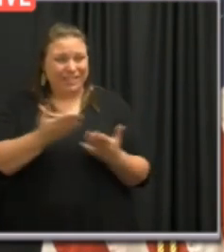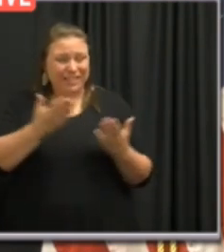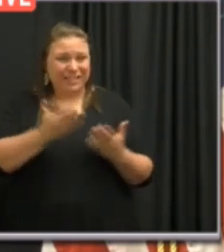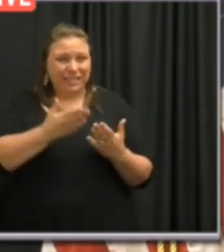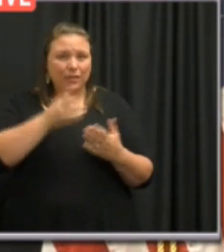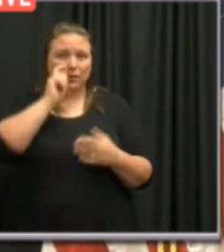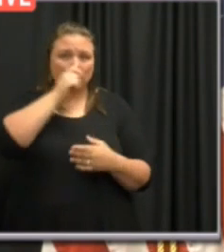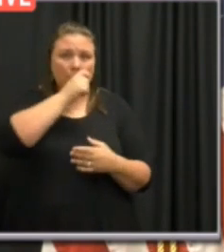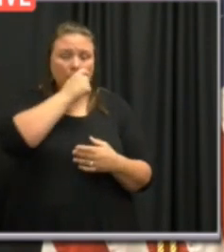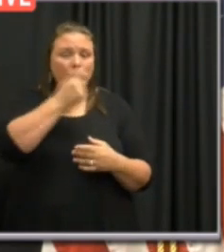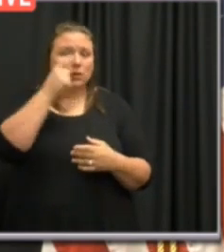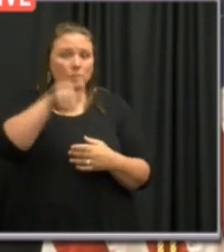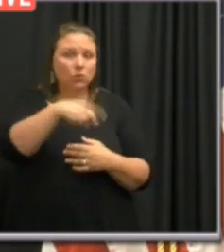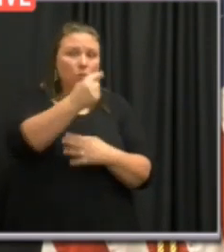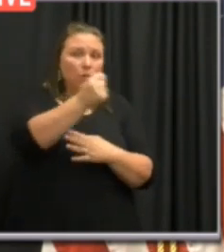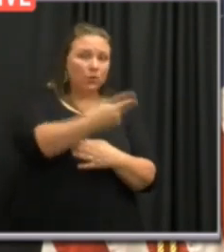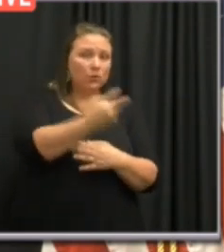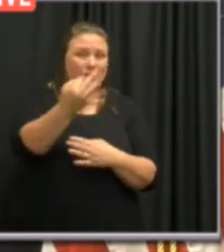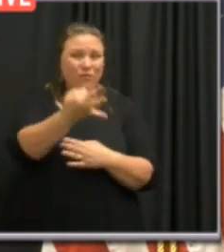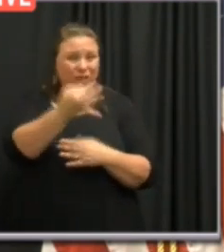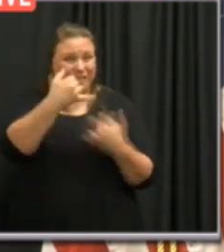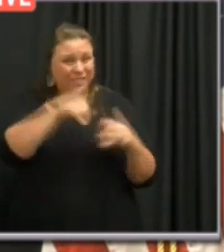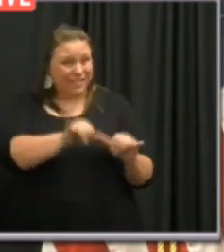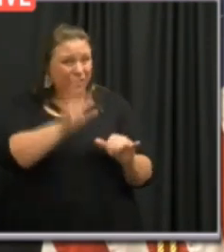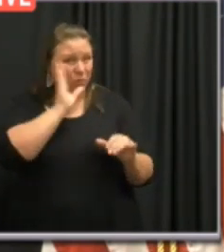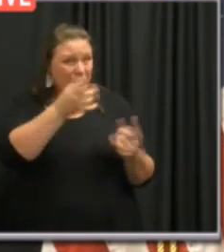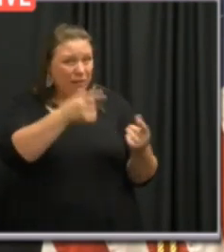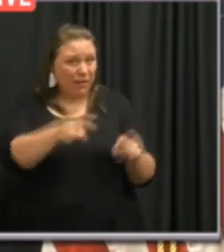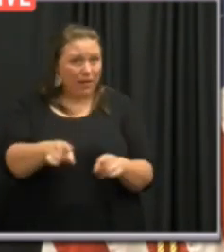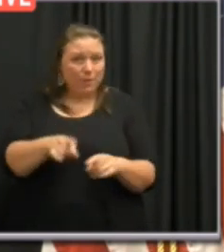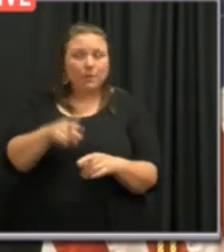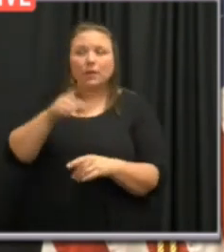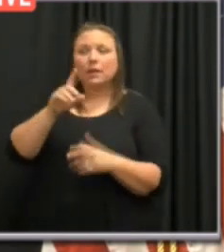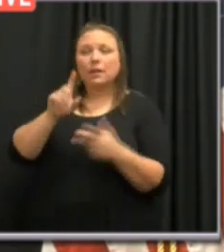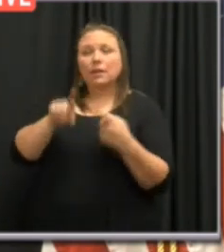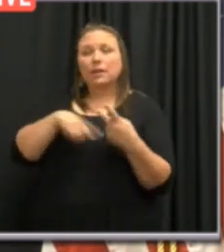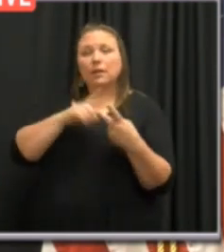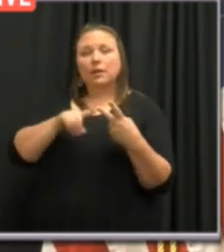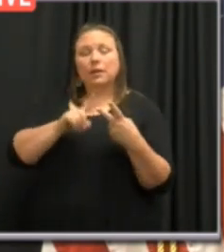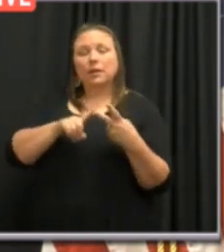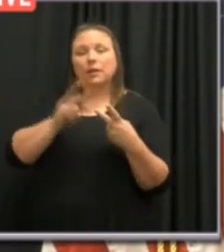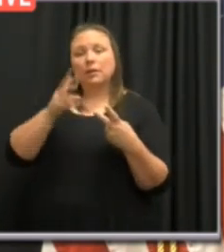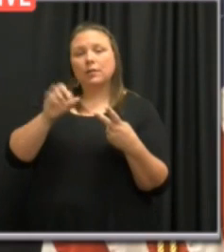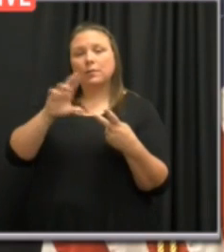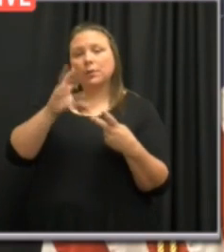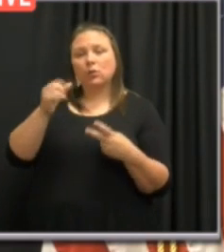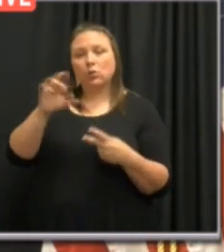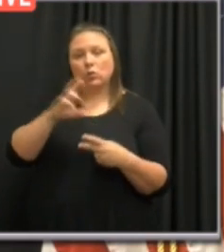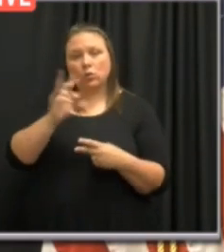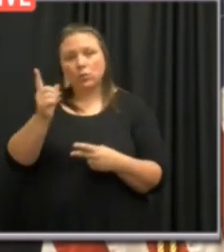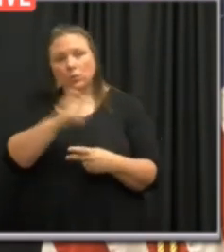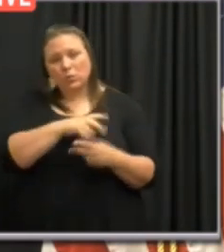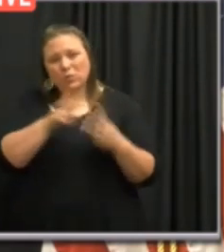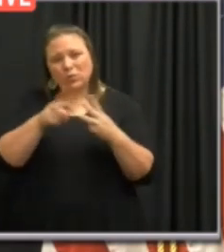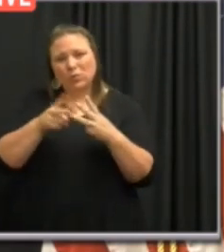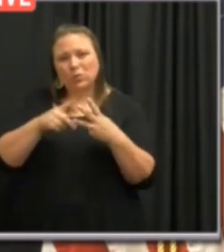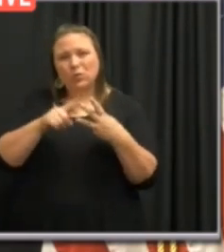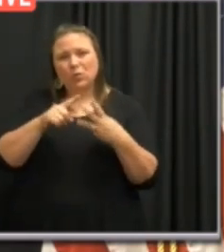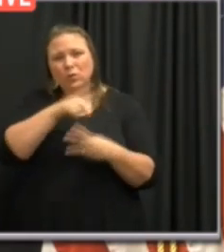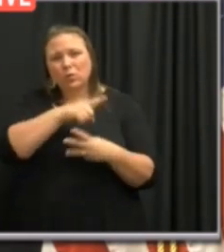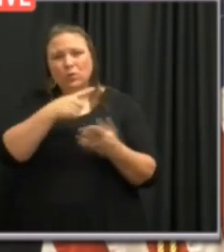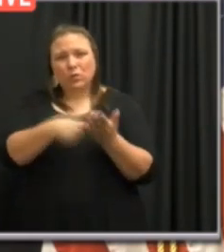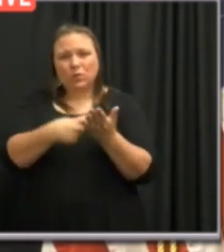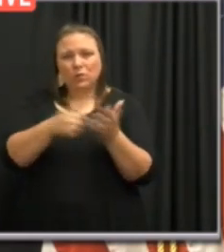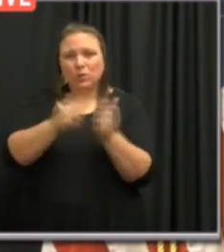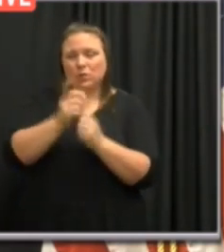still going to happen? And a question for Mayor Cooper, actually, two questions. Have you been talking with Dr.